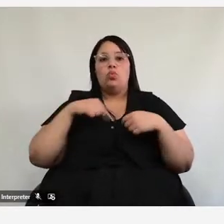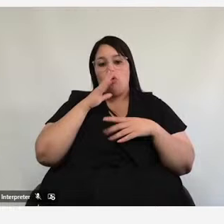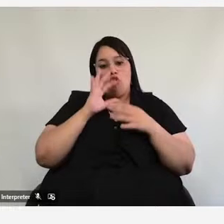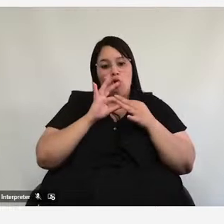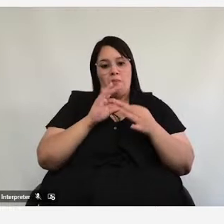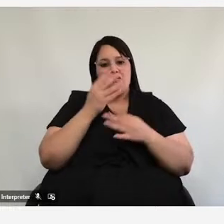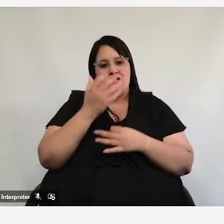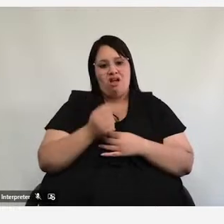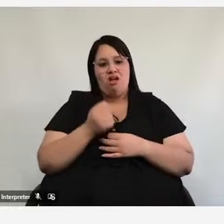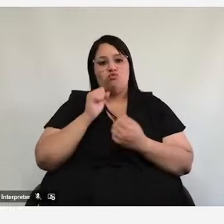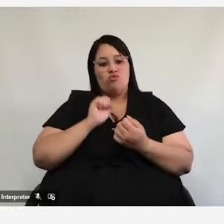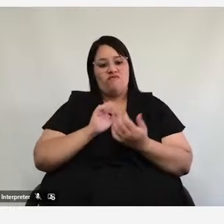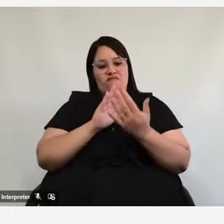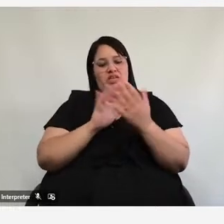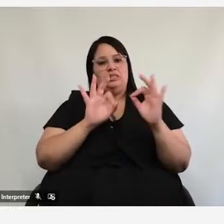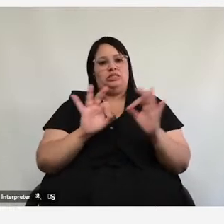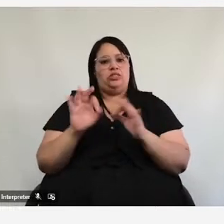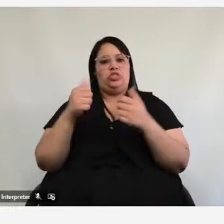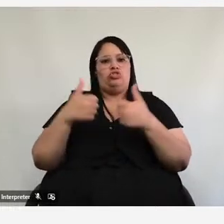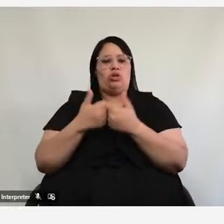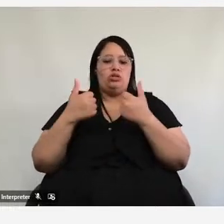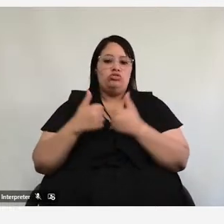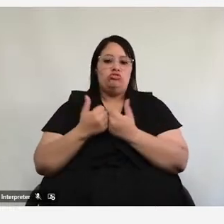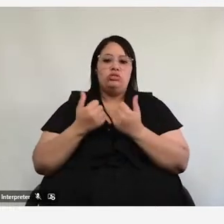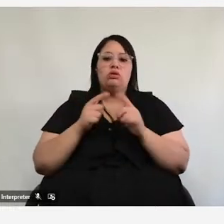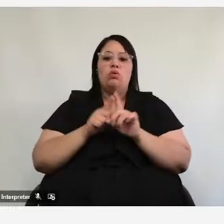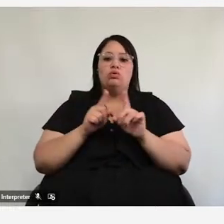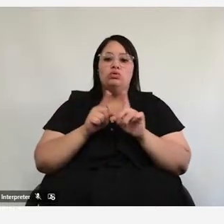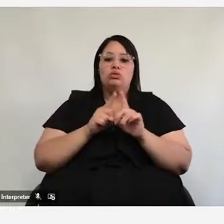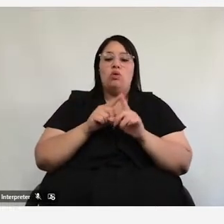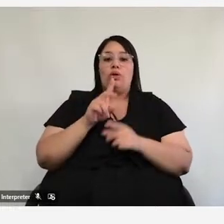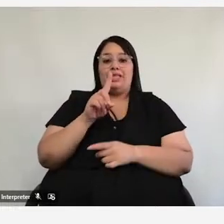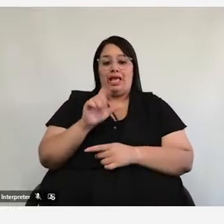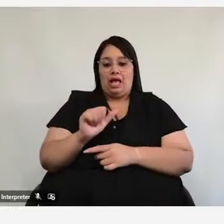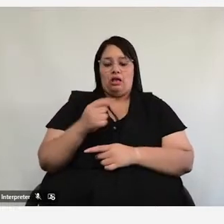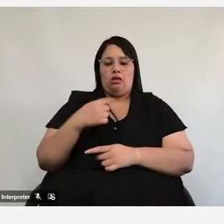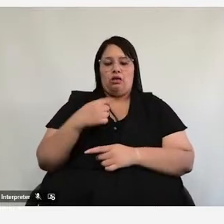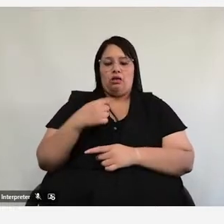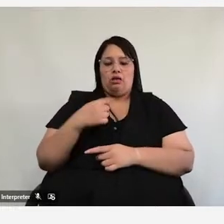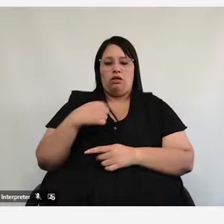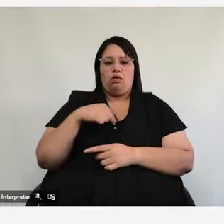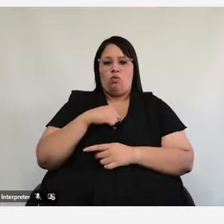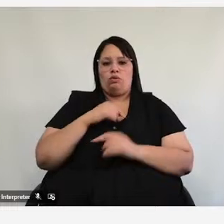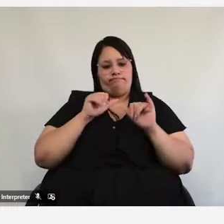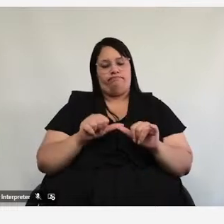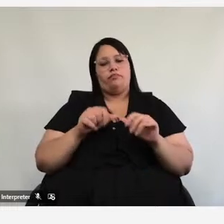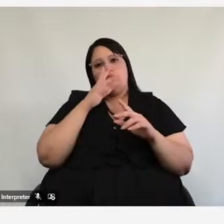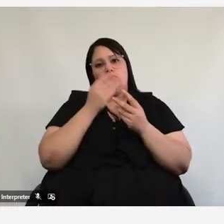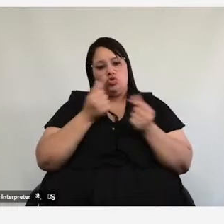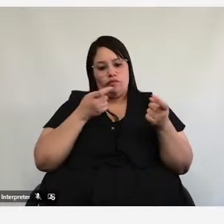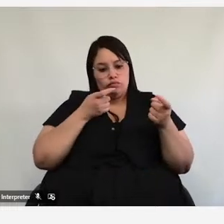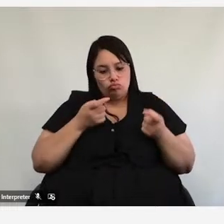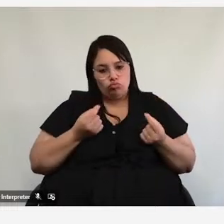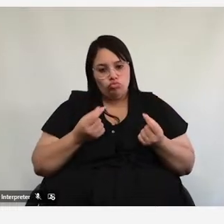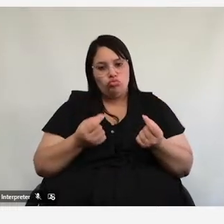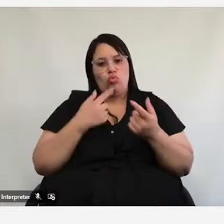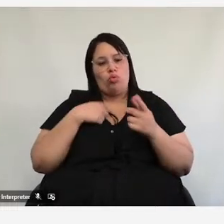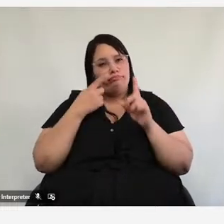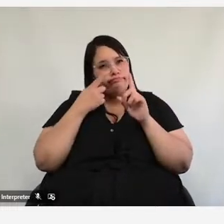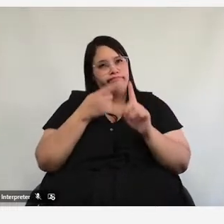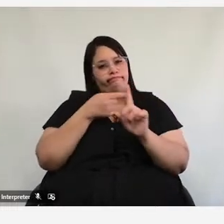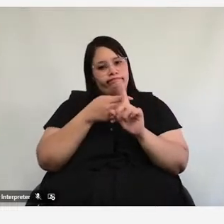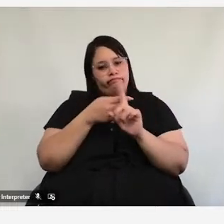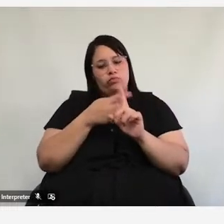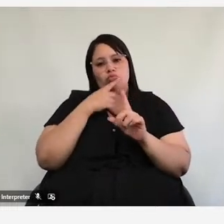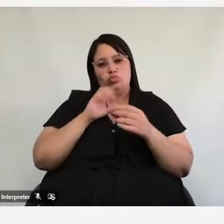to confronting these challenges head-on, and as the DA, we remain resolute in our determination to